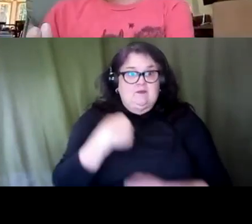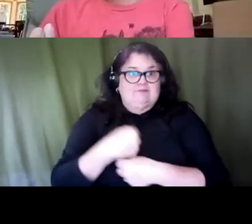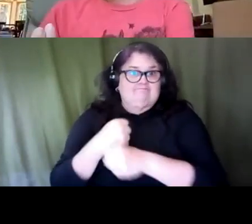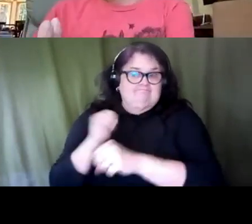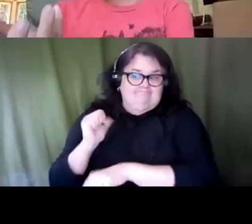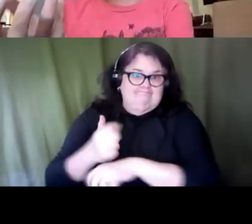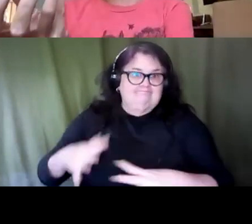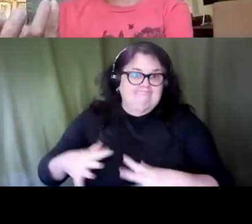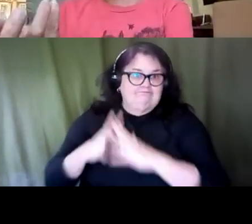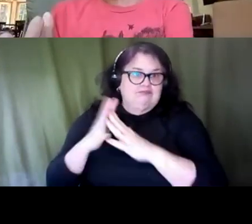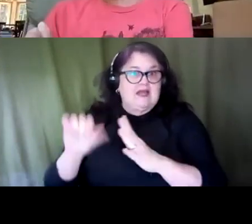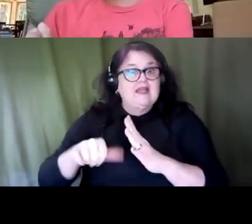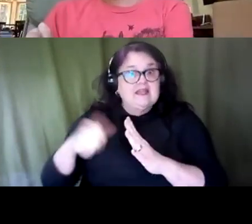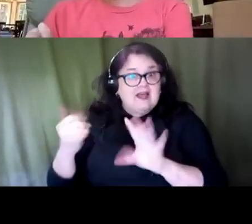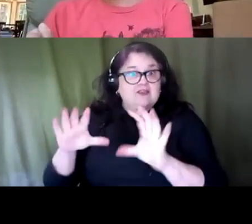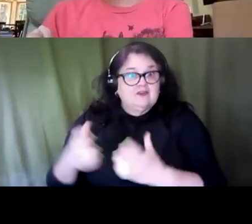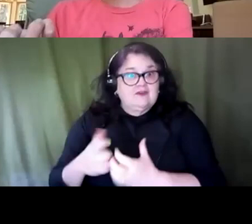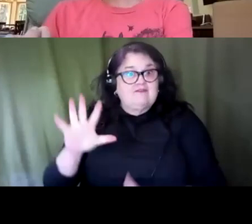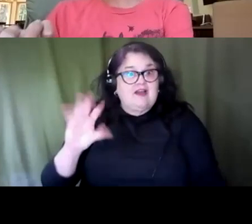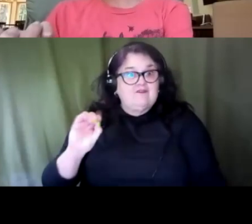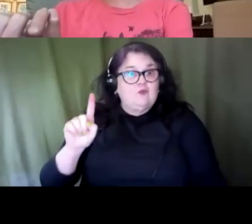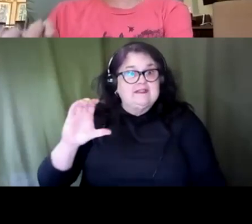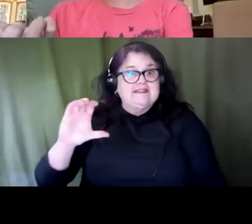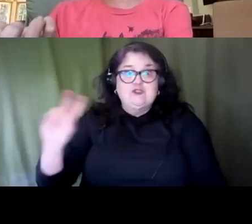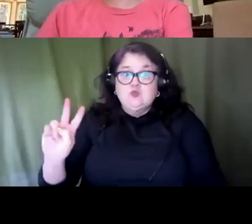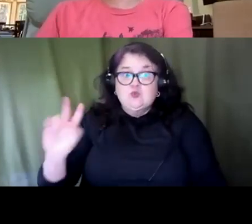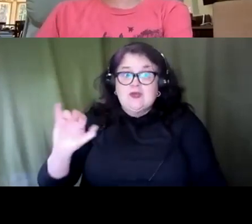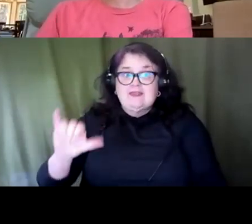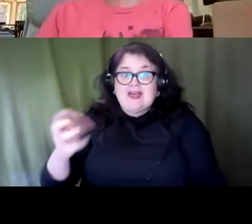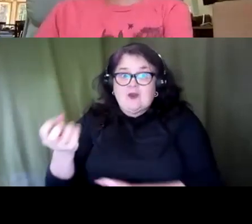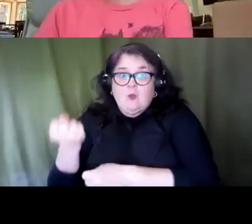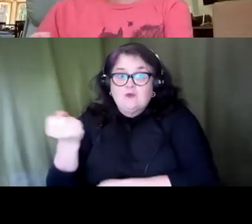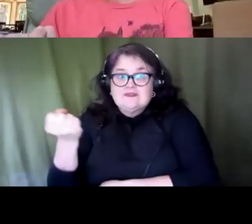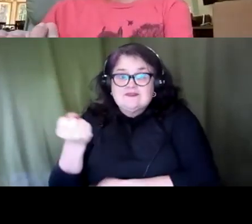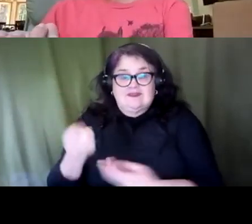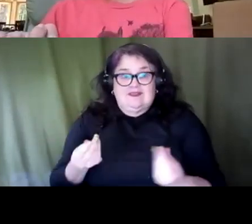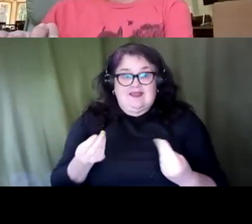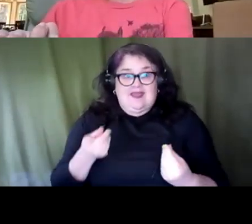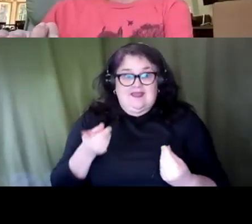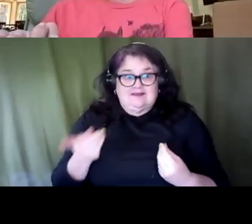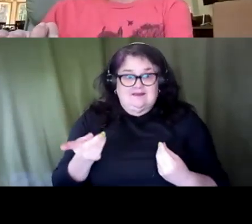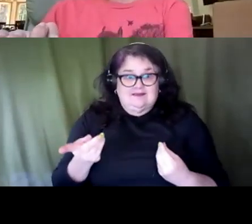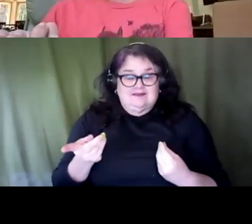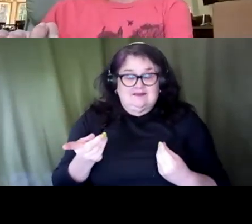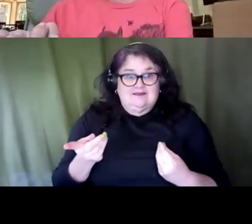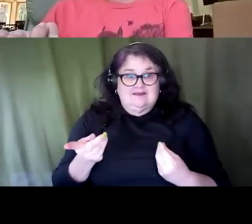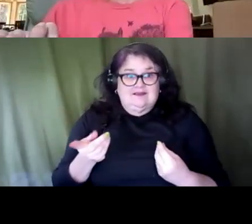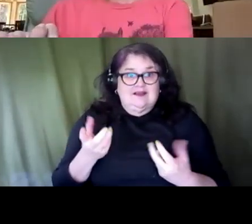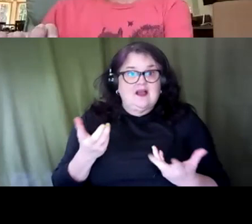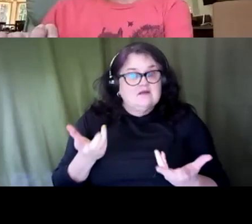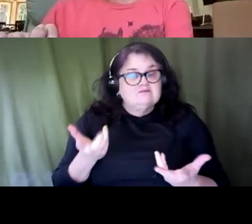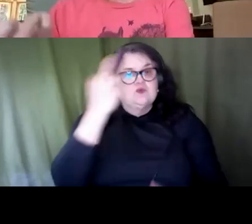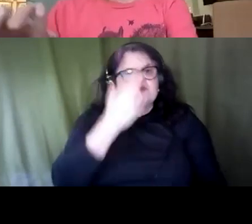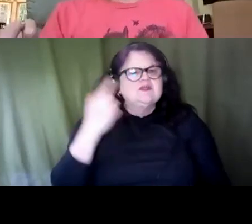entity that will be a 501c2, and that entity holds the land. And the reason